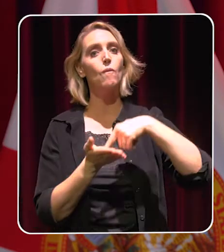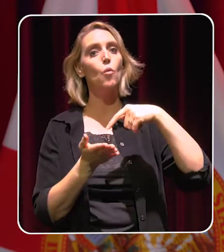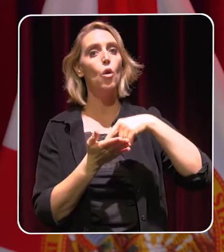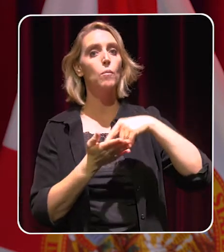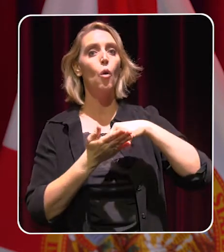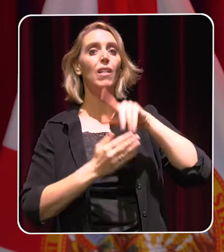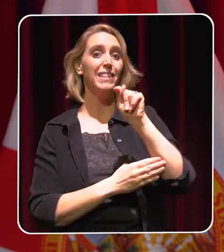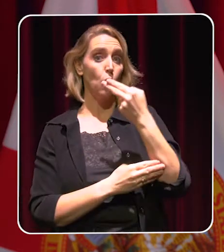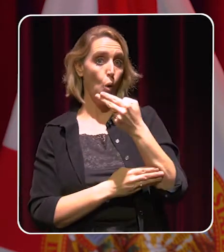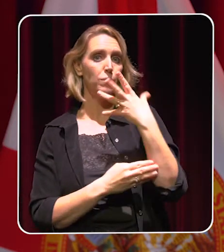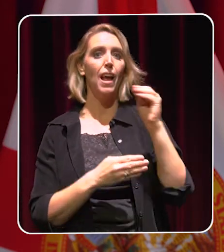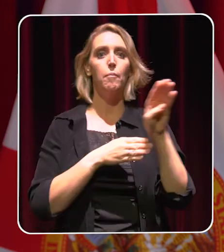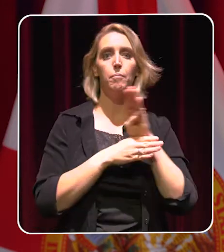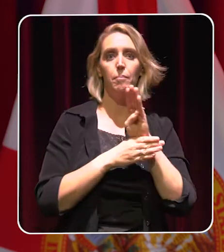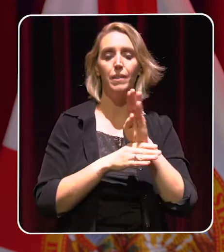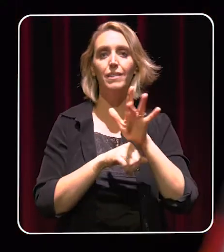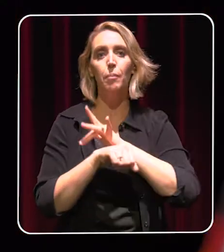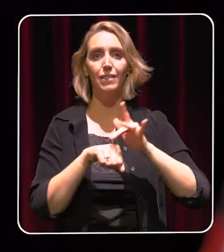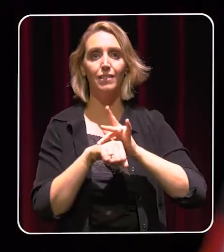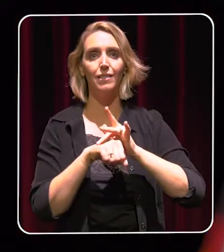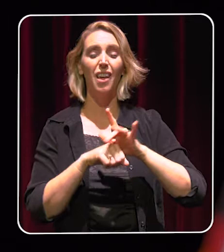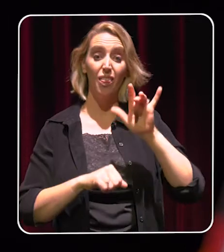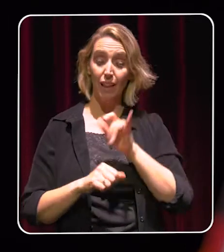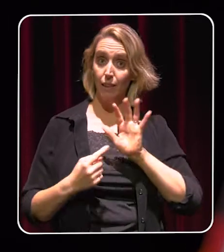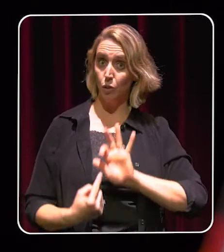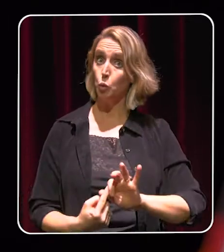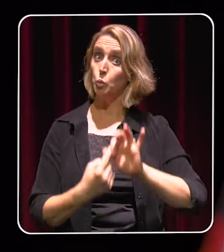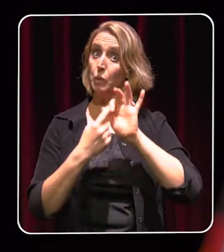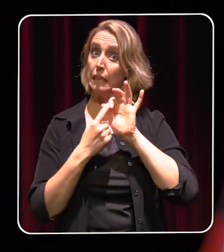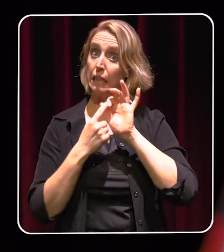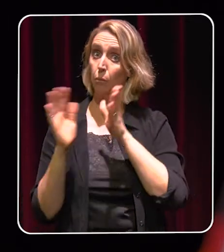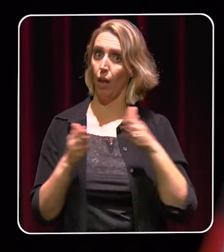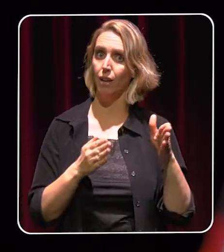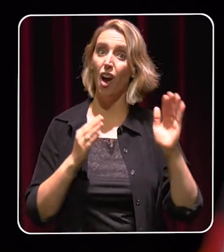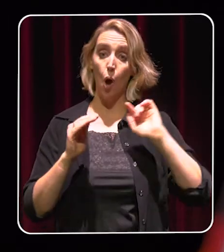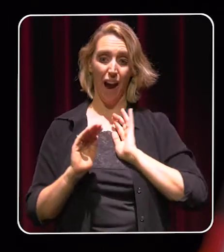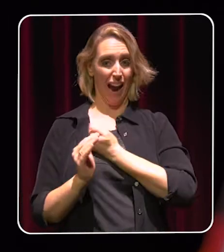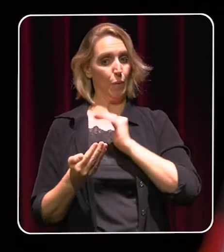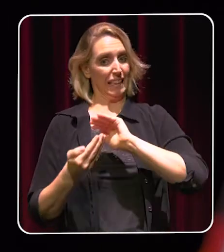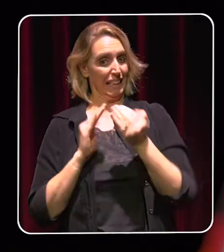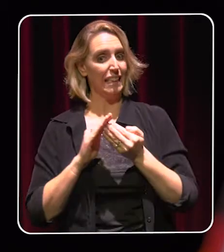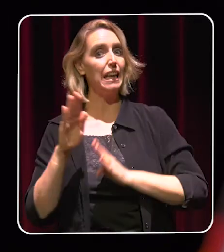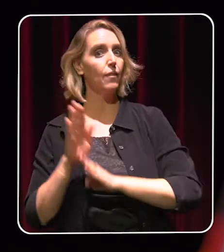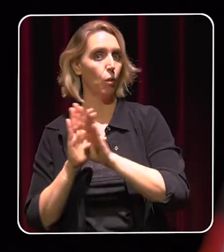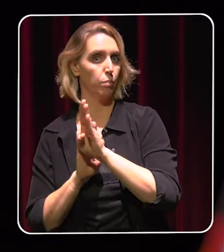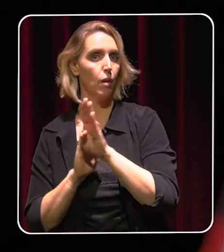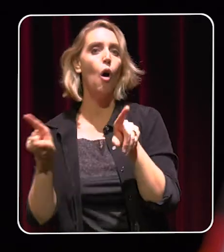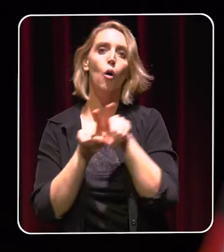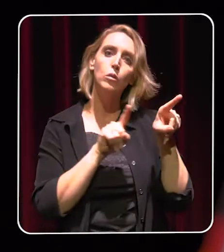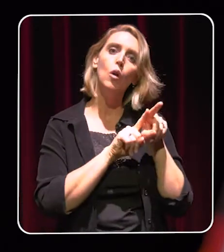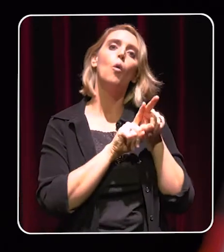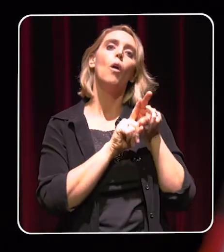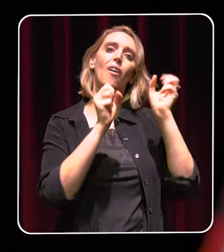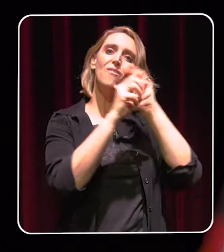affordable townhomes and commercial space. This unique endeavor, with the city as a developer in collaboration with